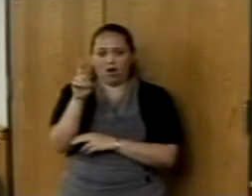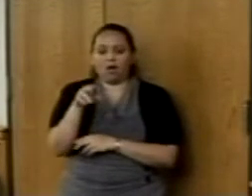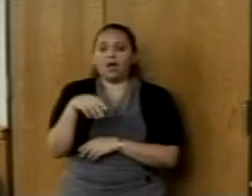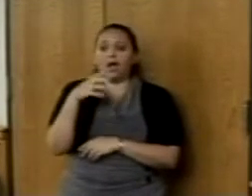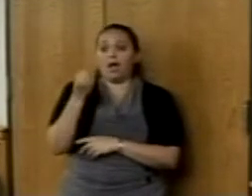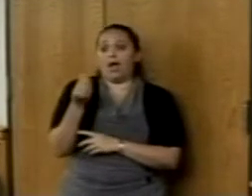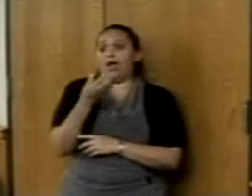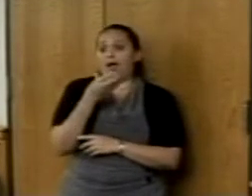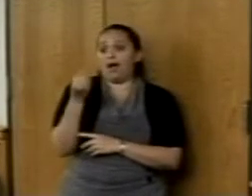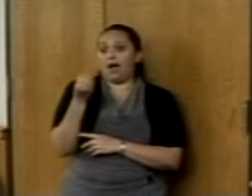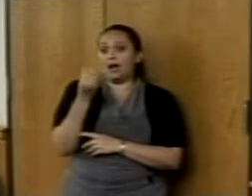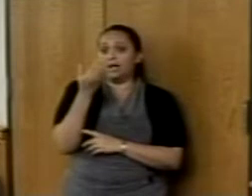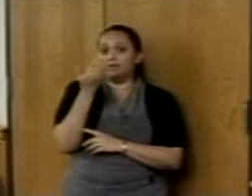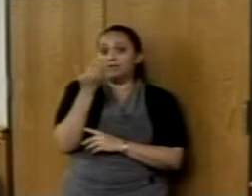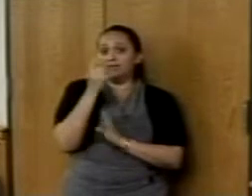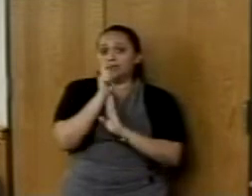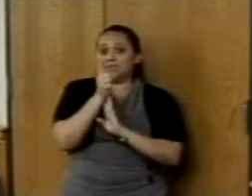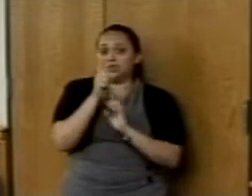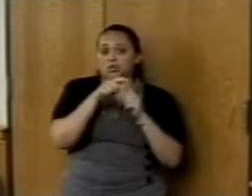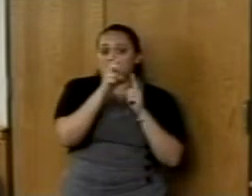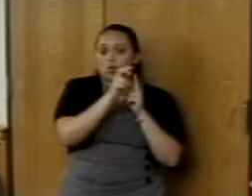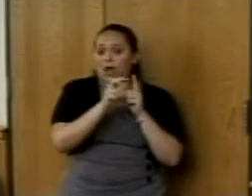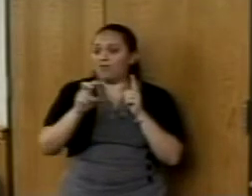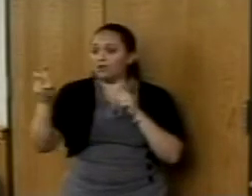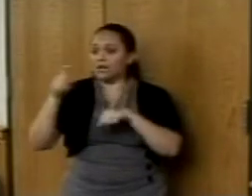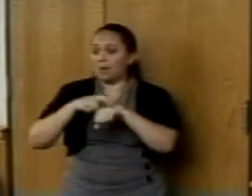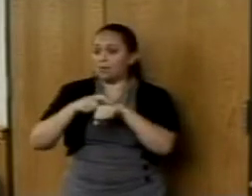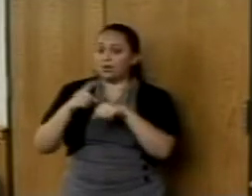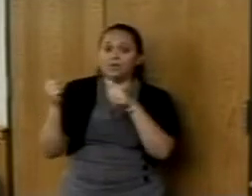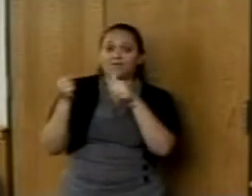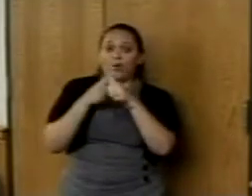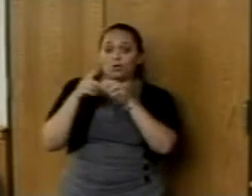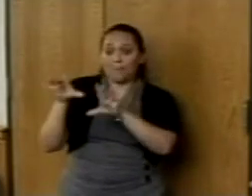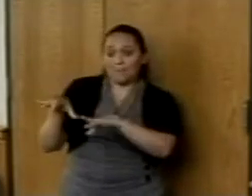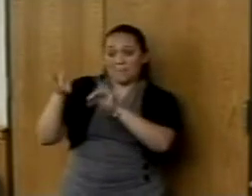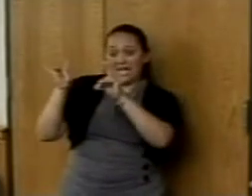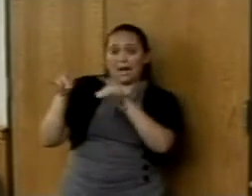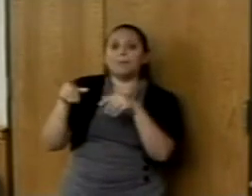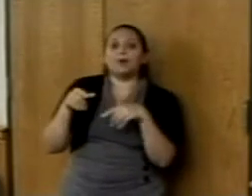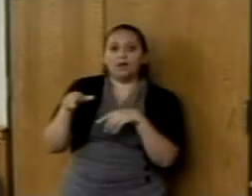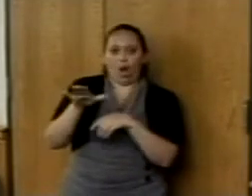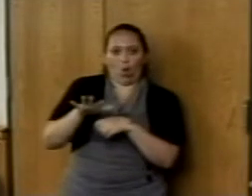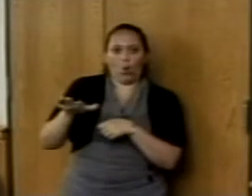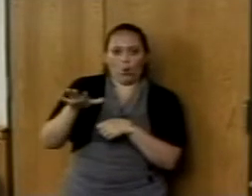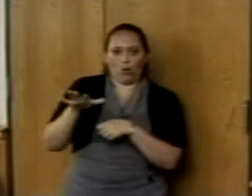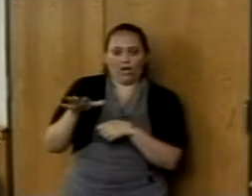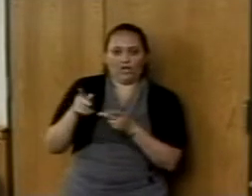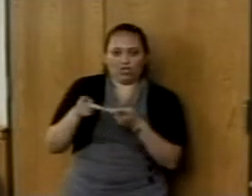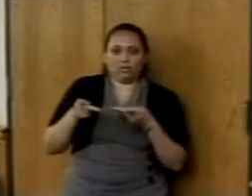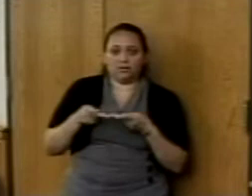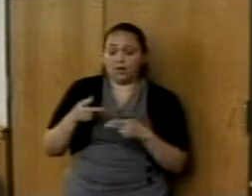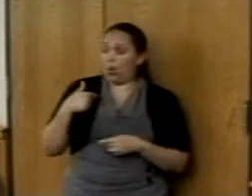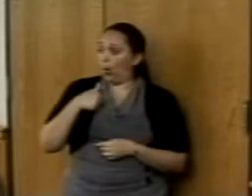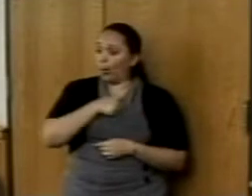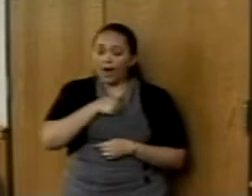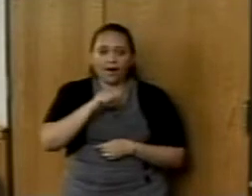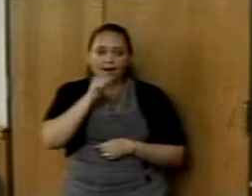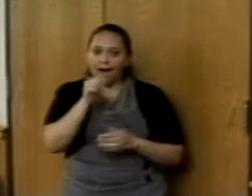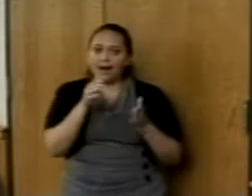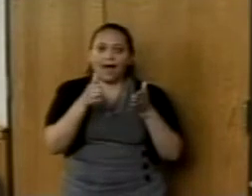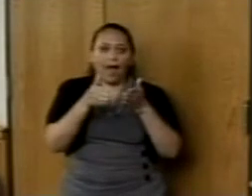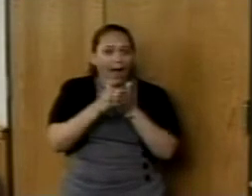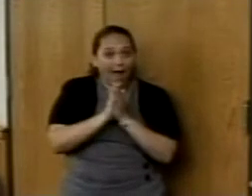travel time to the first pickup location. We are not asking that